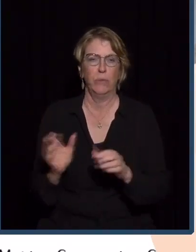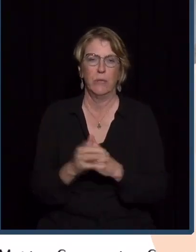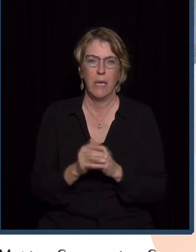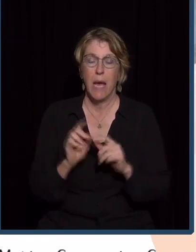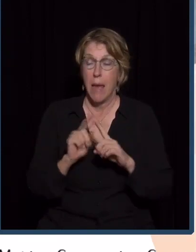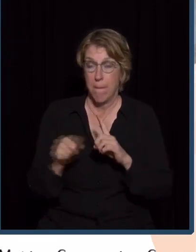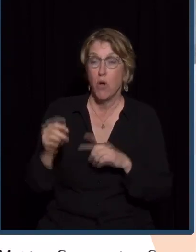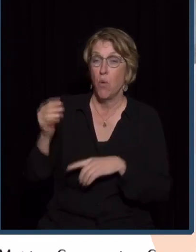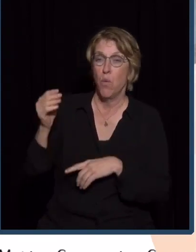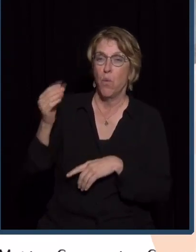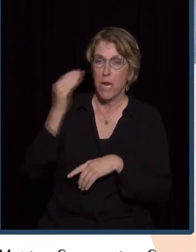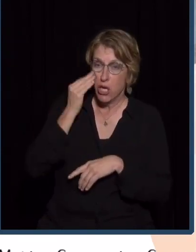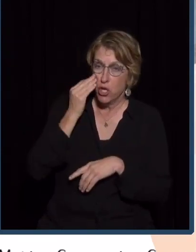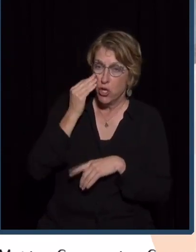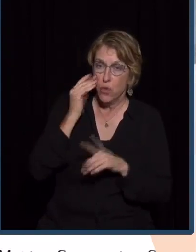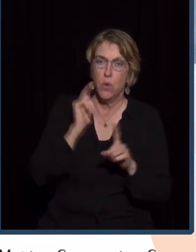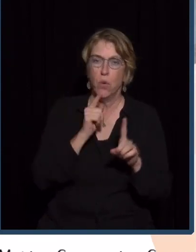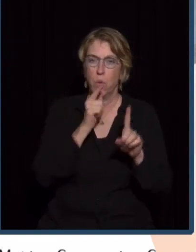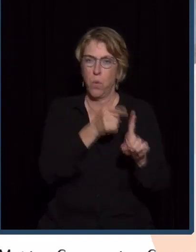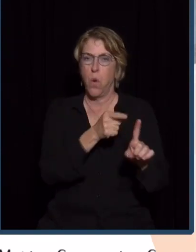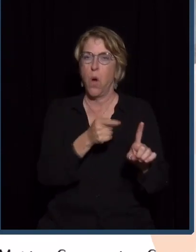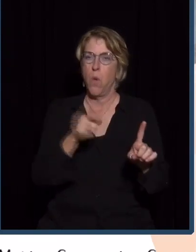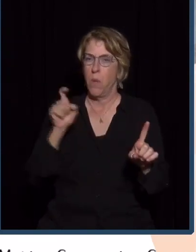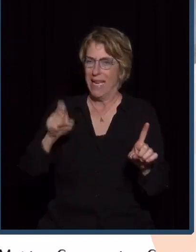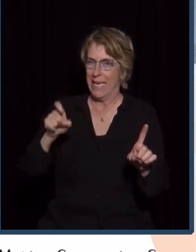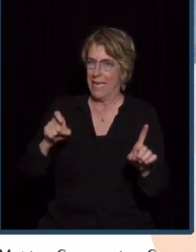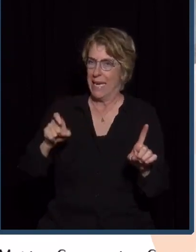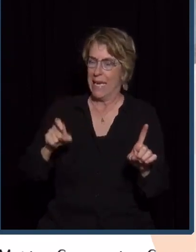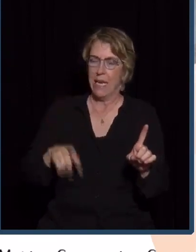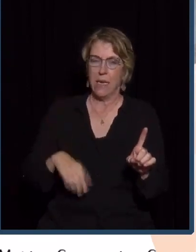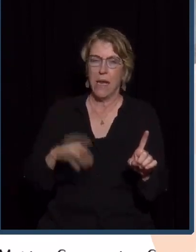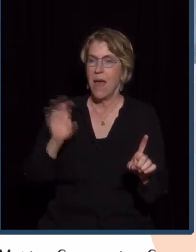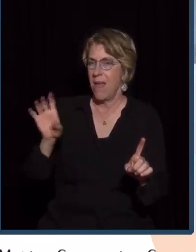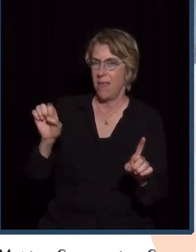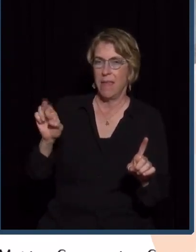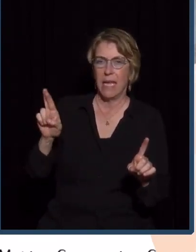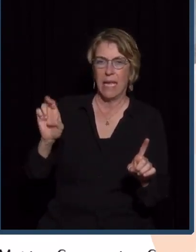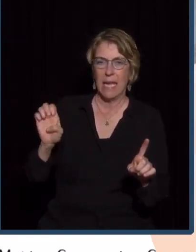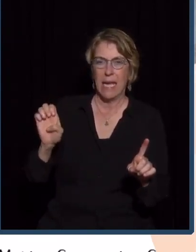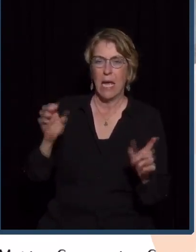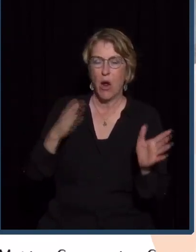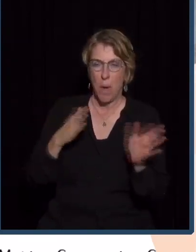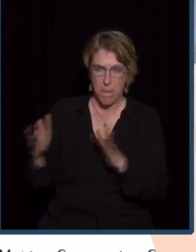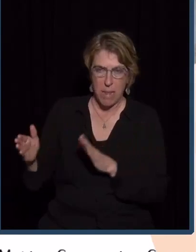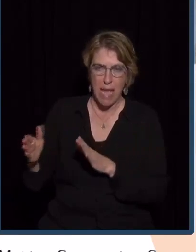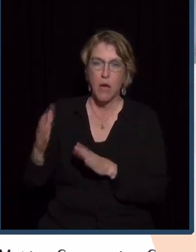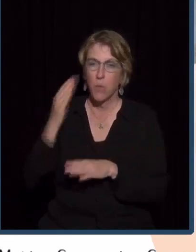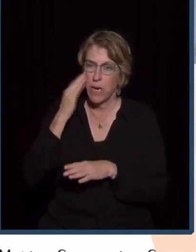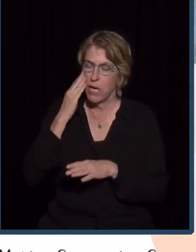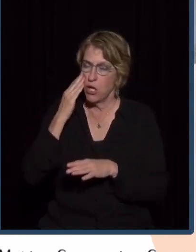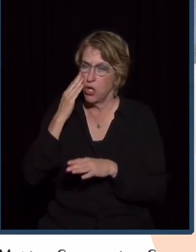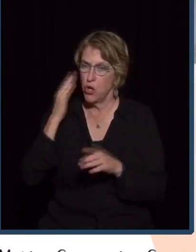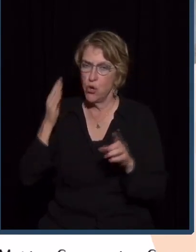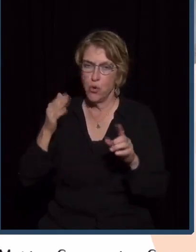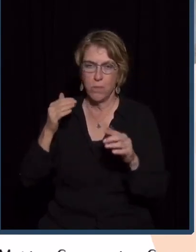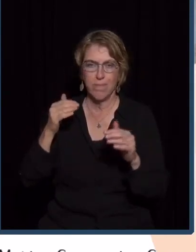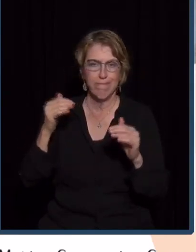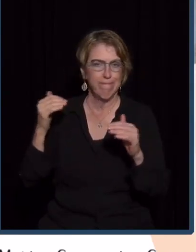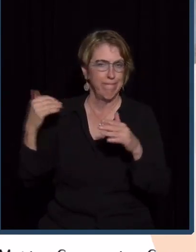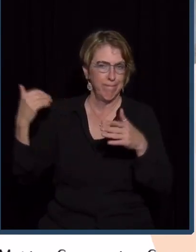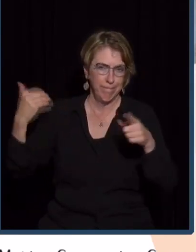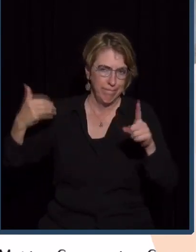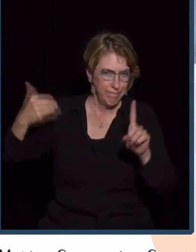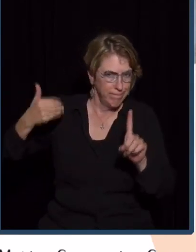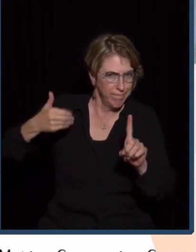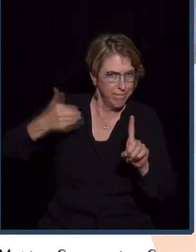knew what needed to be done. We saw what that care plan needed to be to get her where she needed to be, and